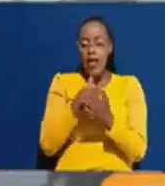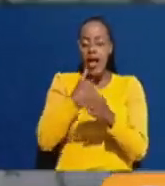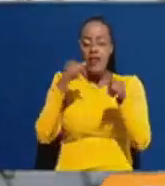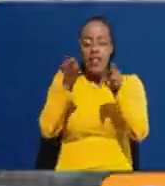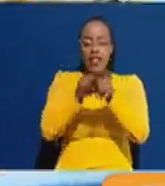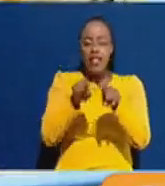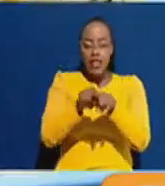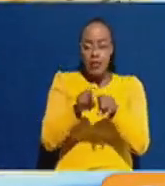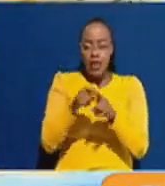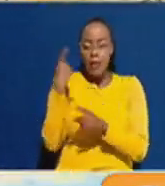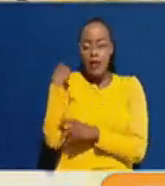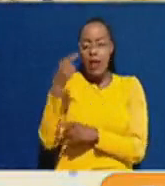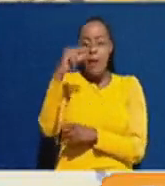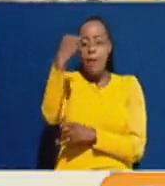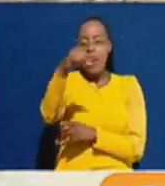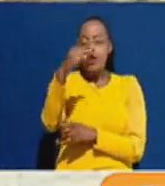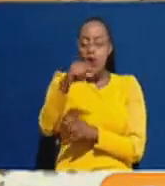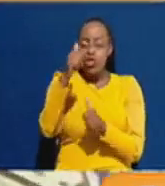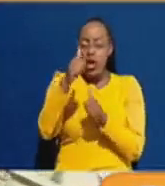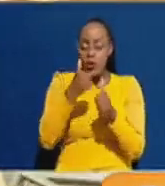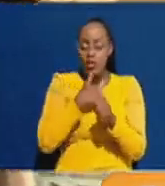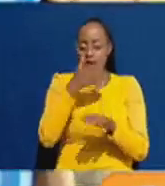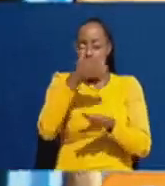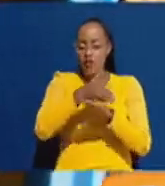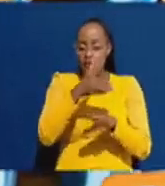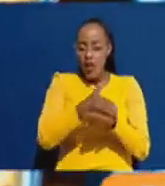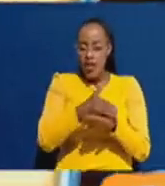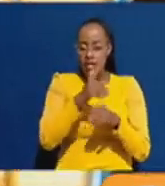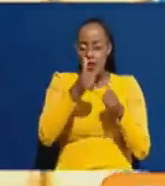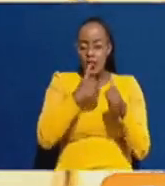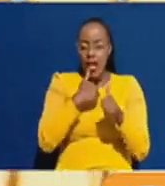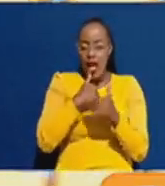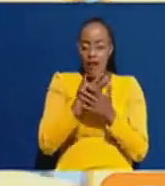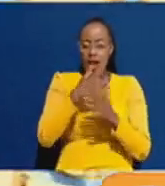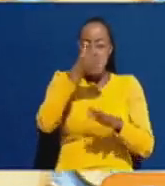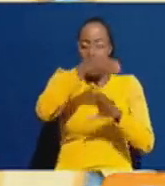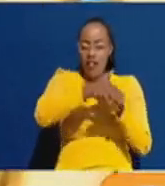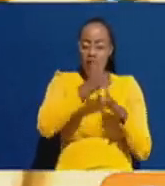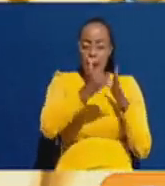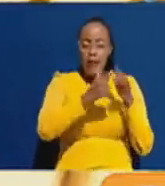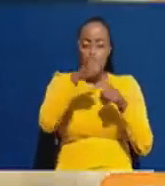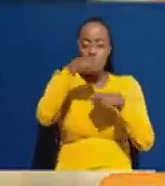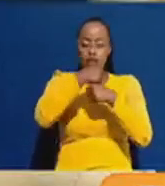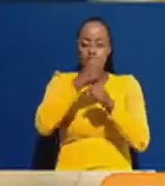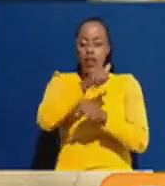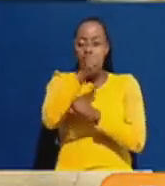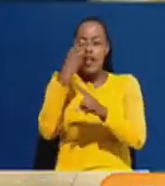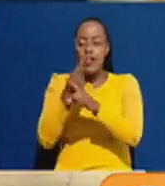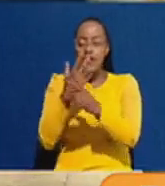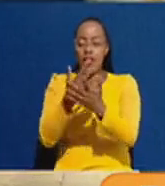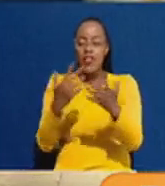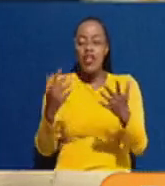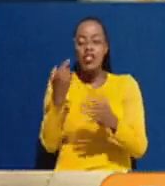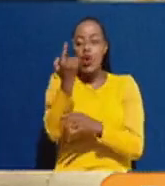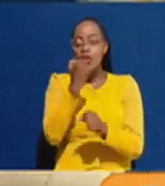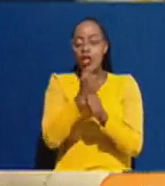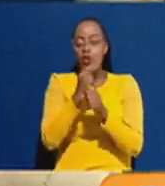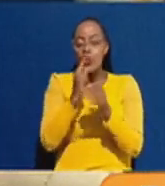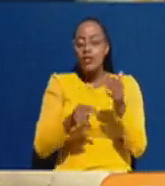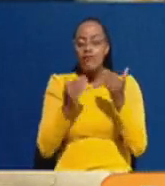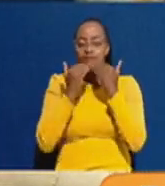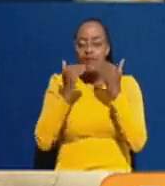serial number, gold bars and pellets, a makeshift smelting machine, among other items. But all I can do is I can thank